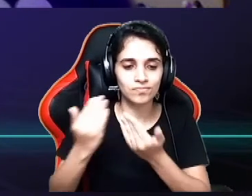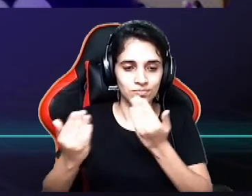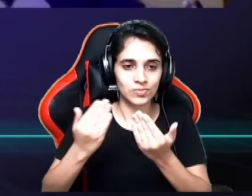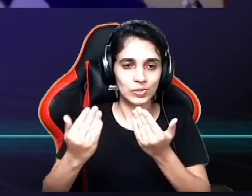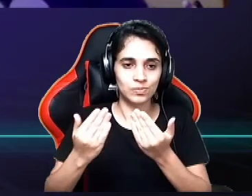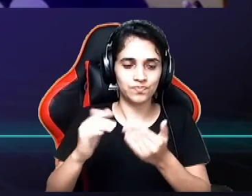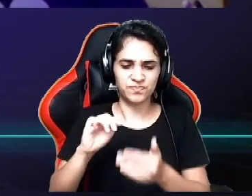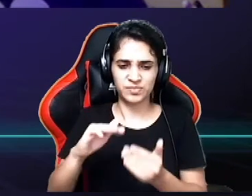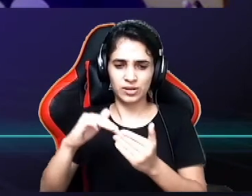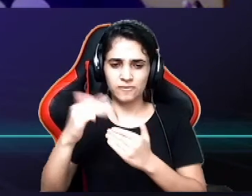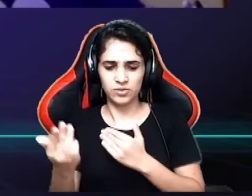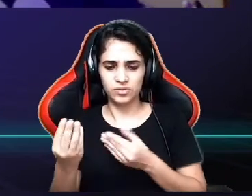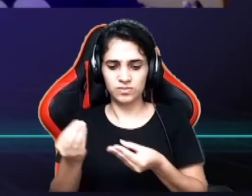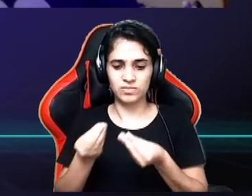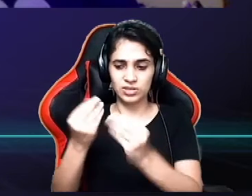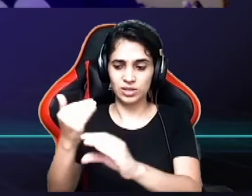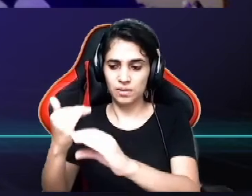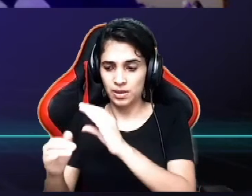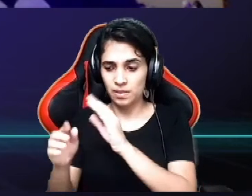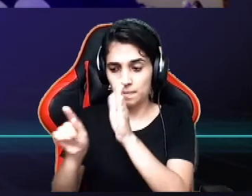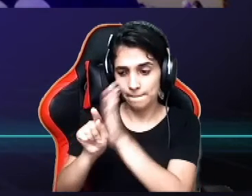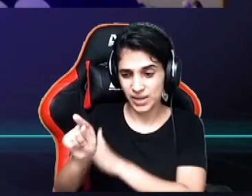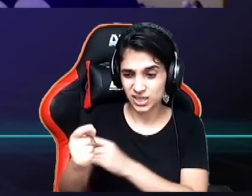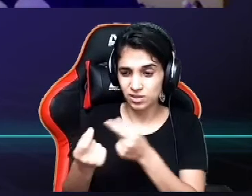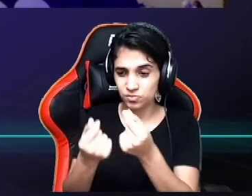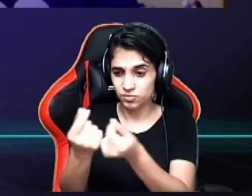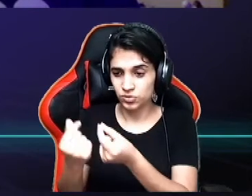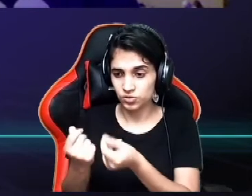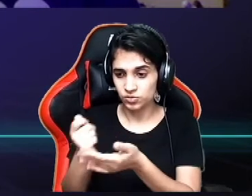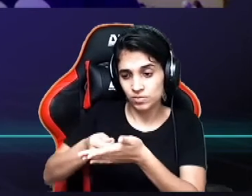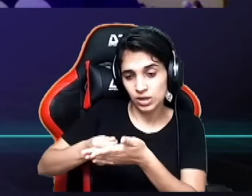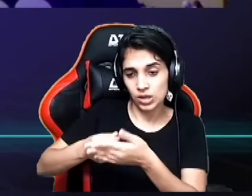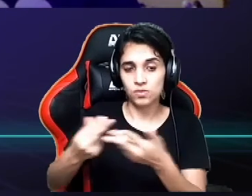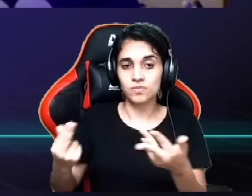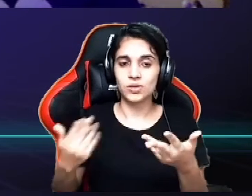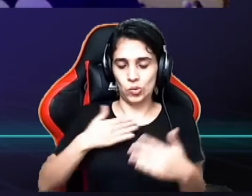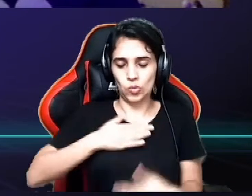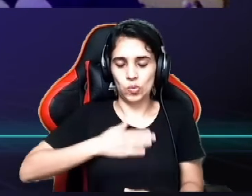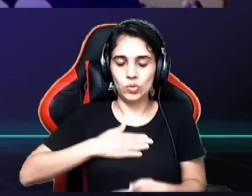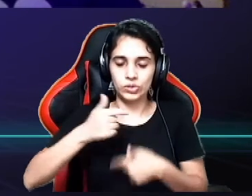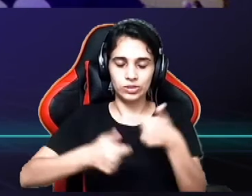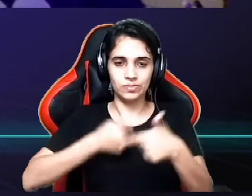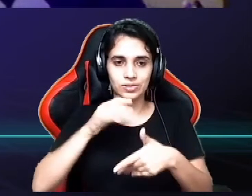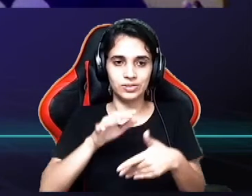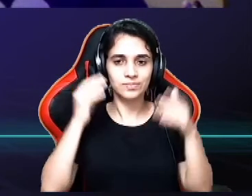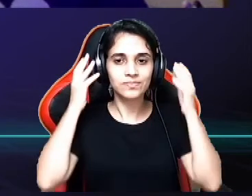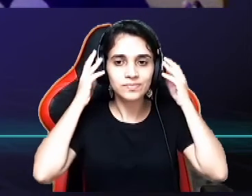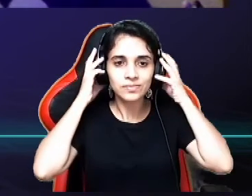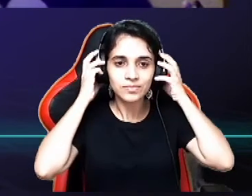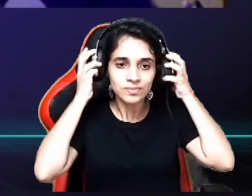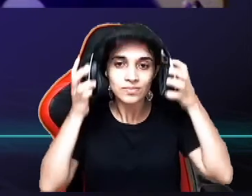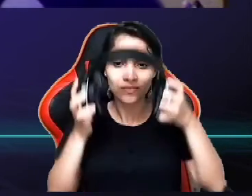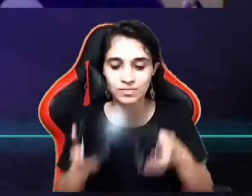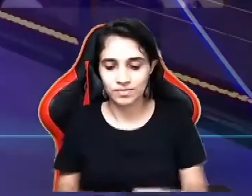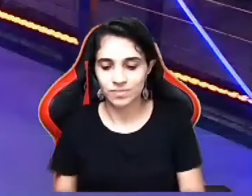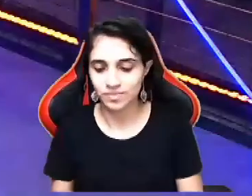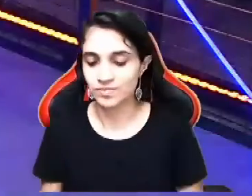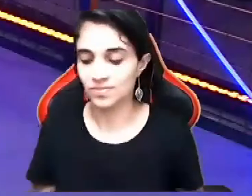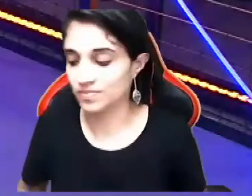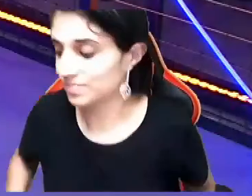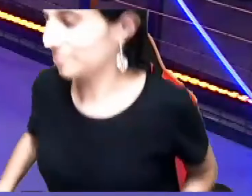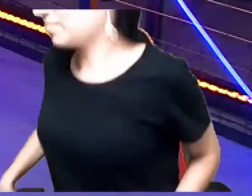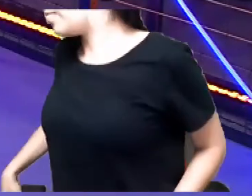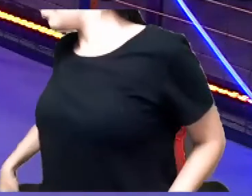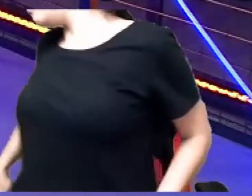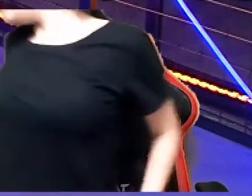being. So you need to build something, go beyond just writing an email or a budget. That's always great. I really like Aí working Deus like é that. que bom, né? O